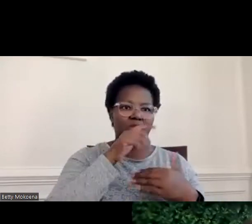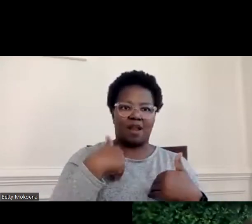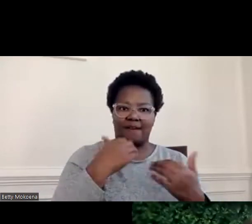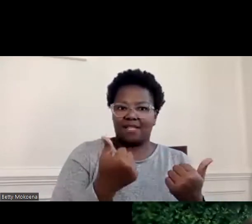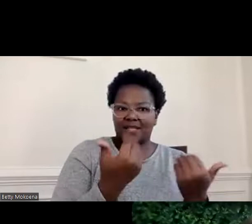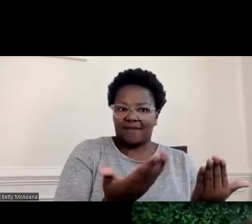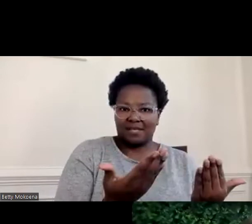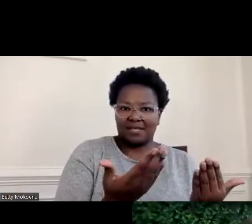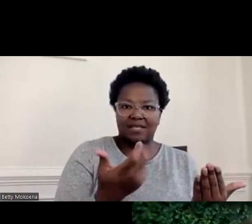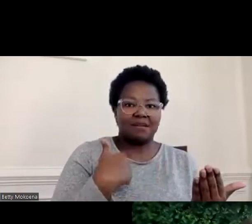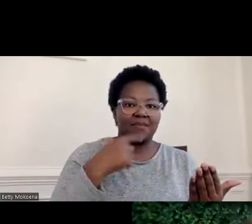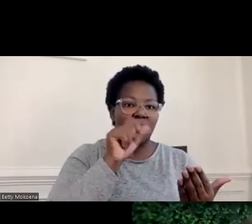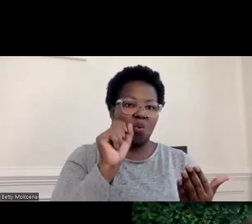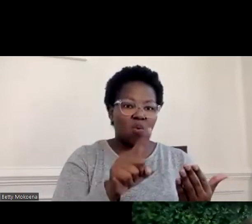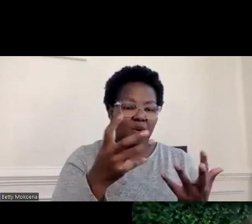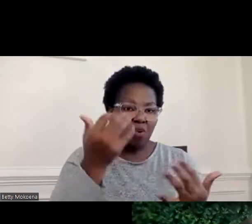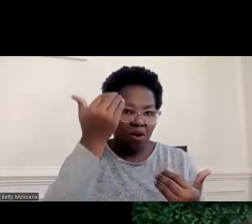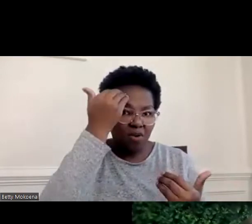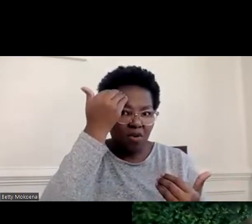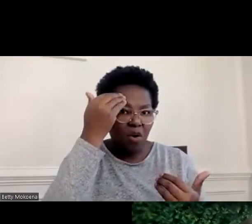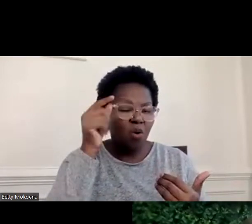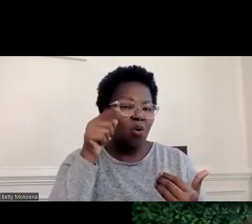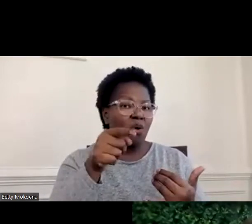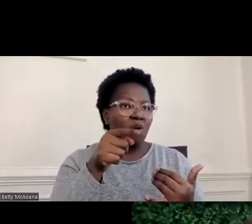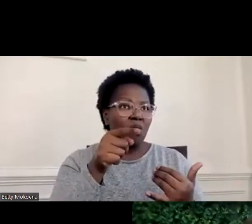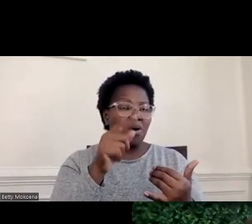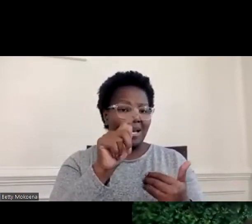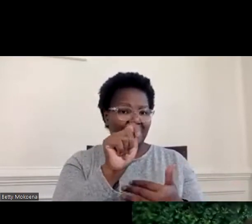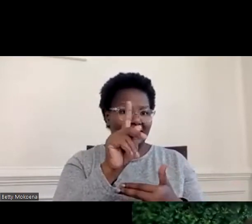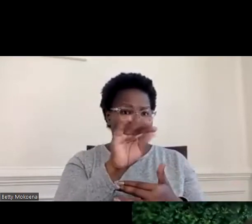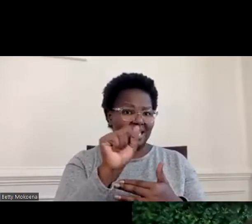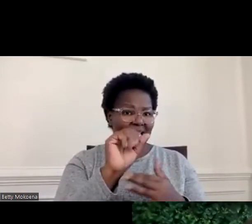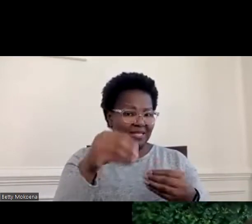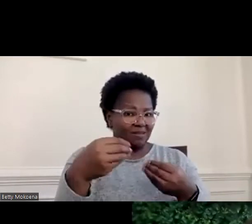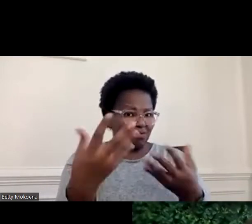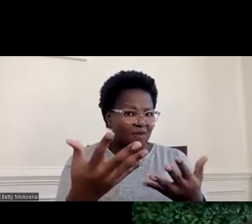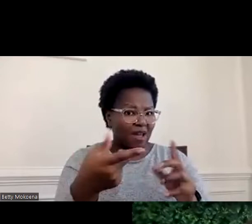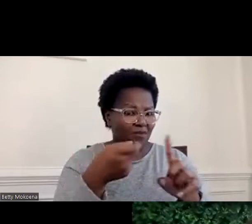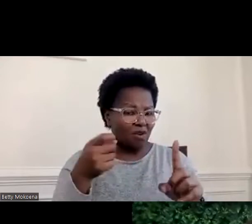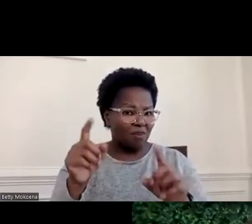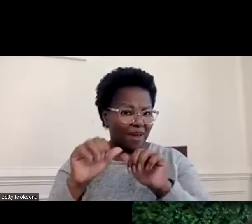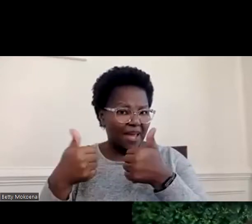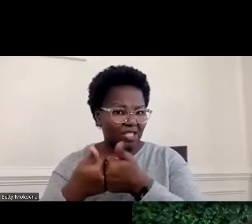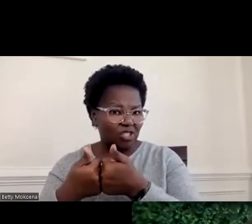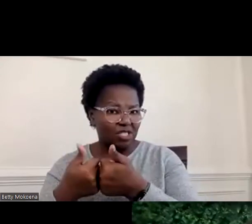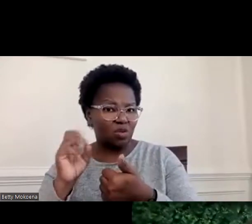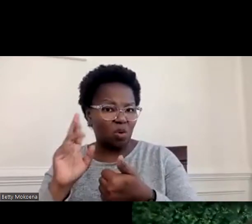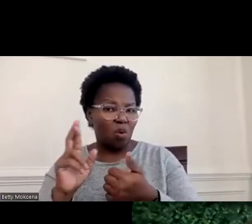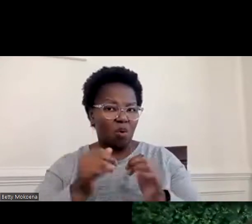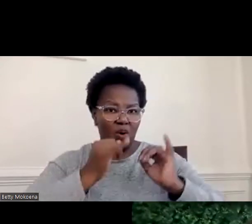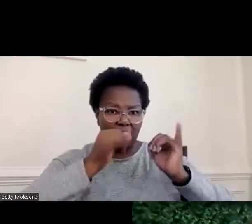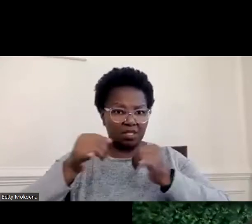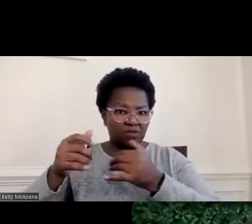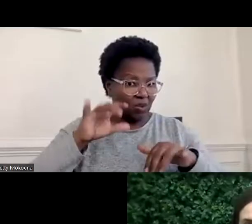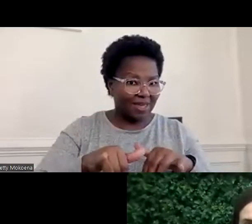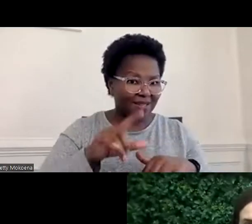day provided only by like an agency providing entity, or can this be done by individuals in an area